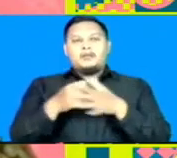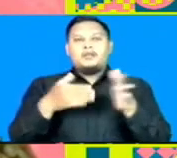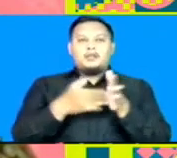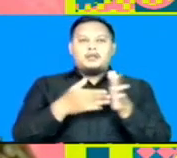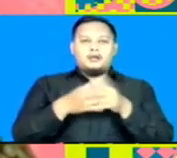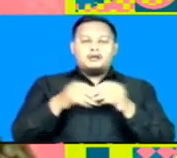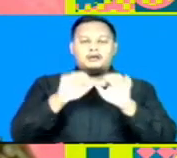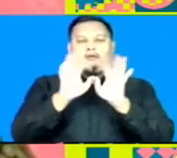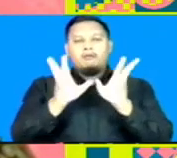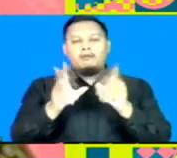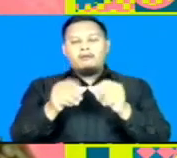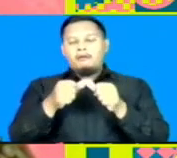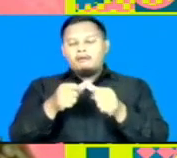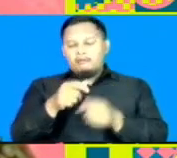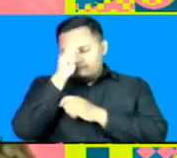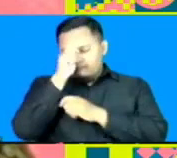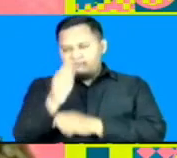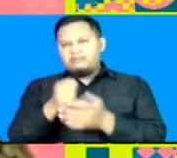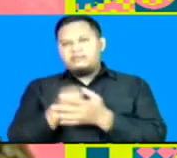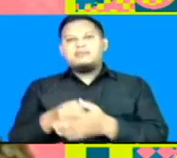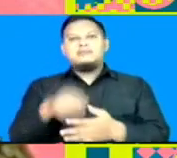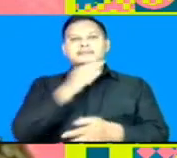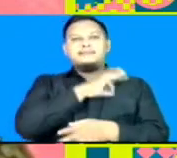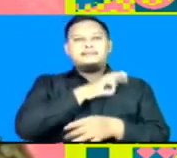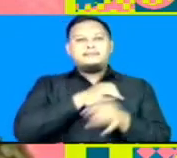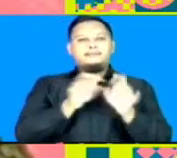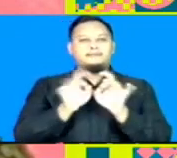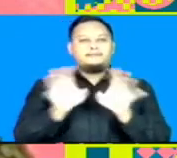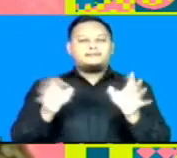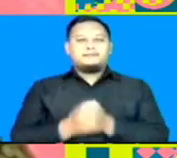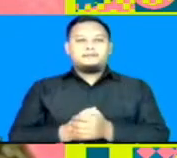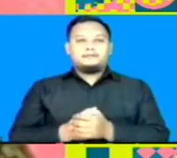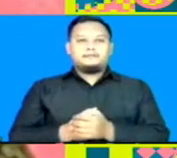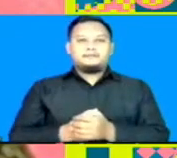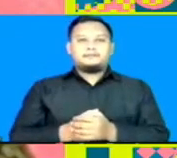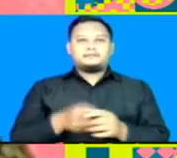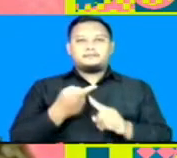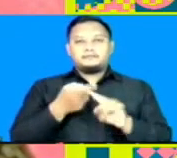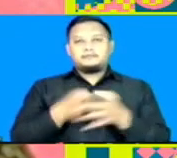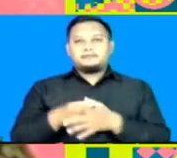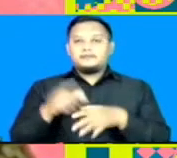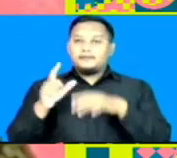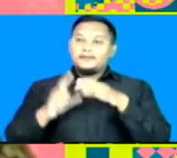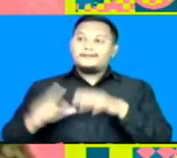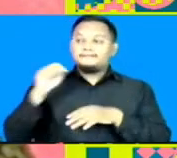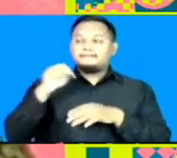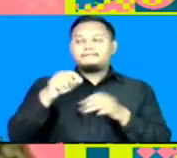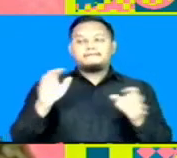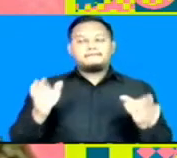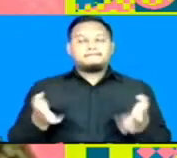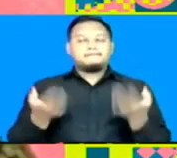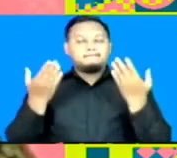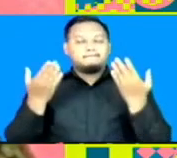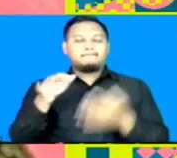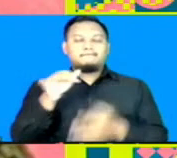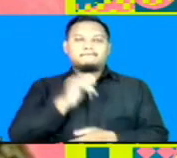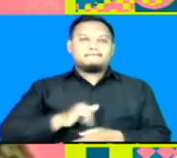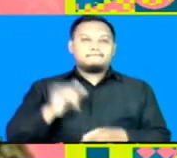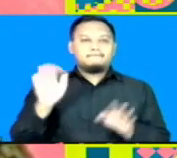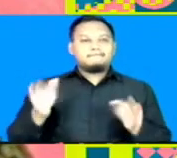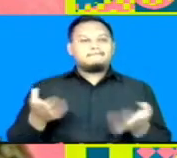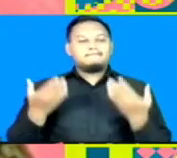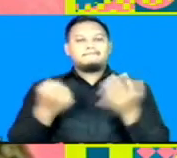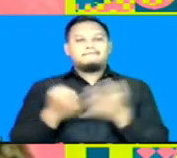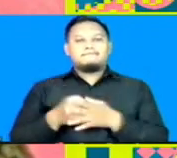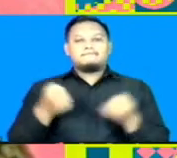year's G20 theme of Recover Together, Recover Stronger has captured all of those values, reaffirming